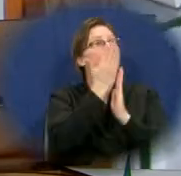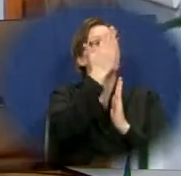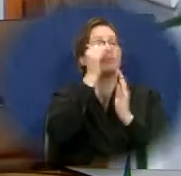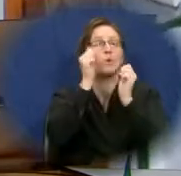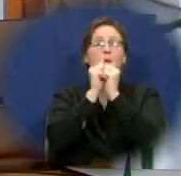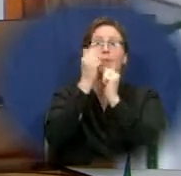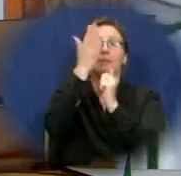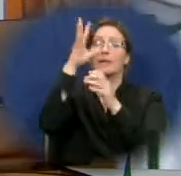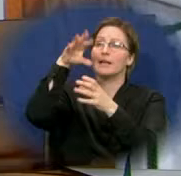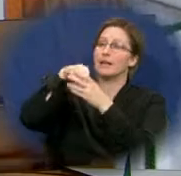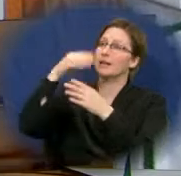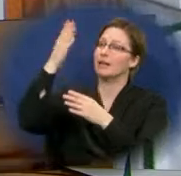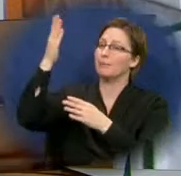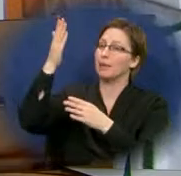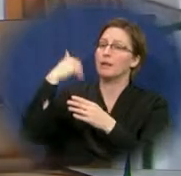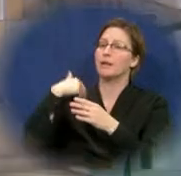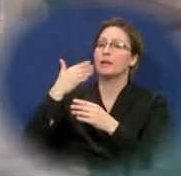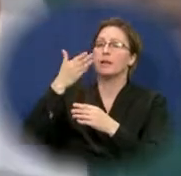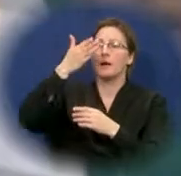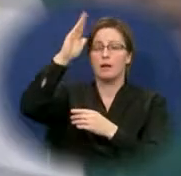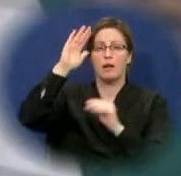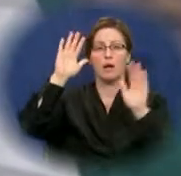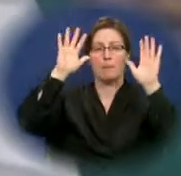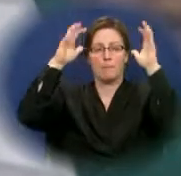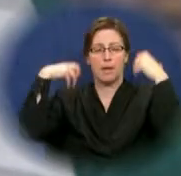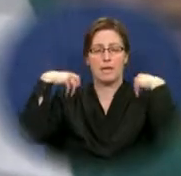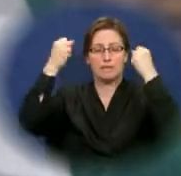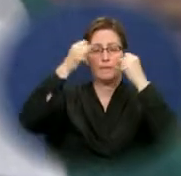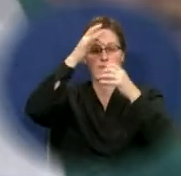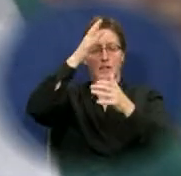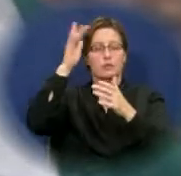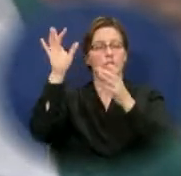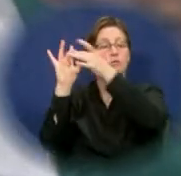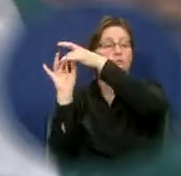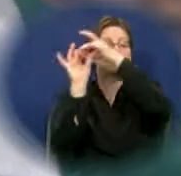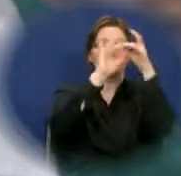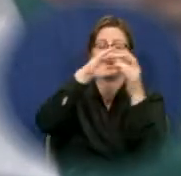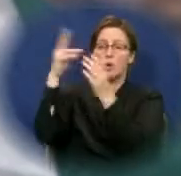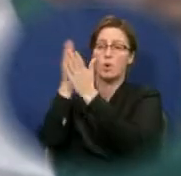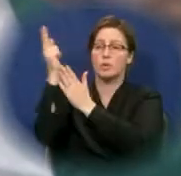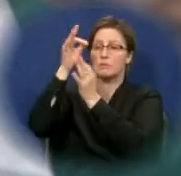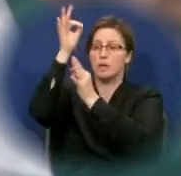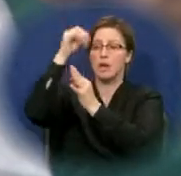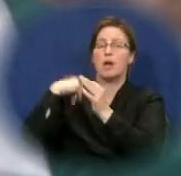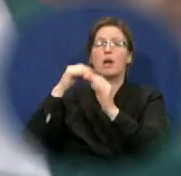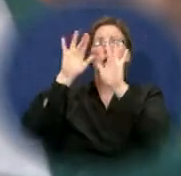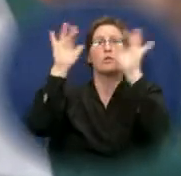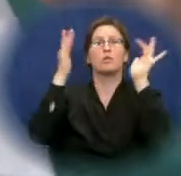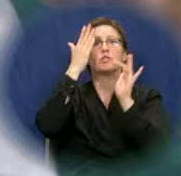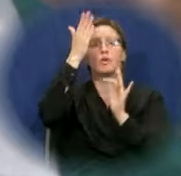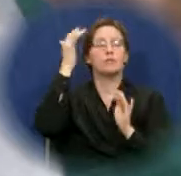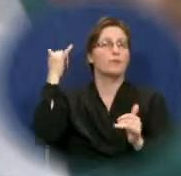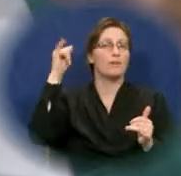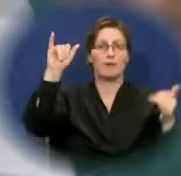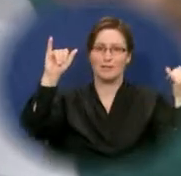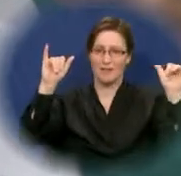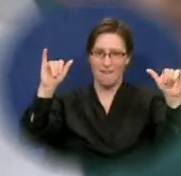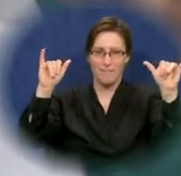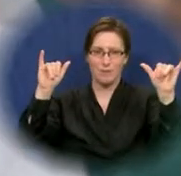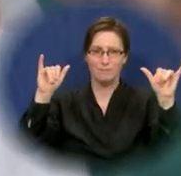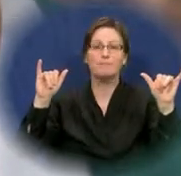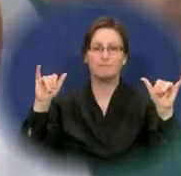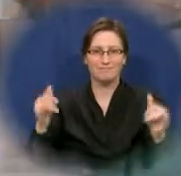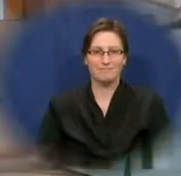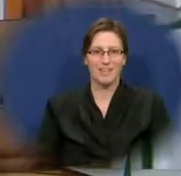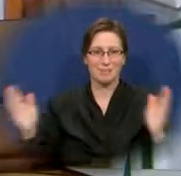Through him and with him and in him, O God, Almighty Father, in the unity of the Holy Spirit, all glory and honor is yours forever and